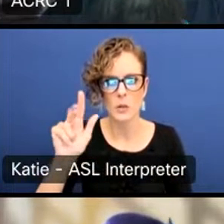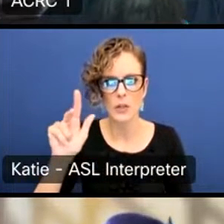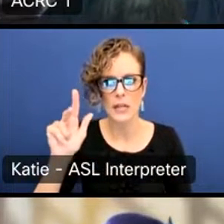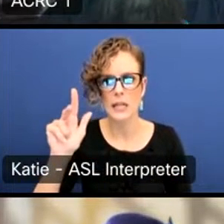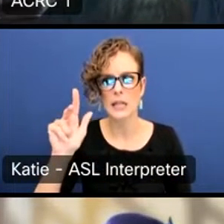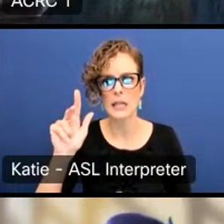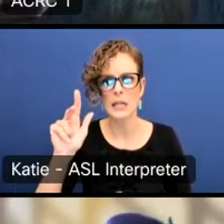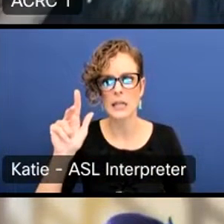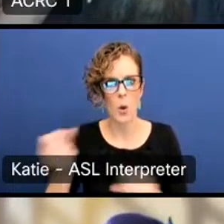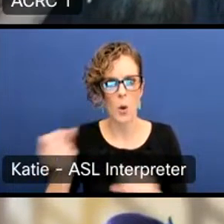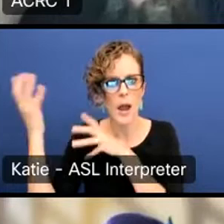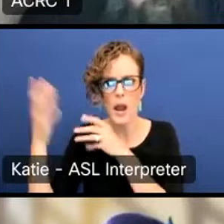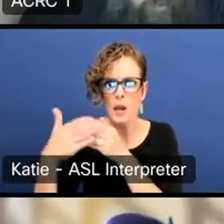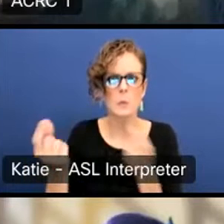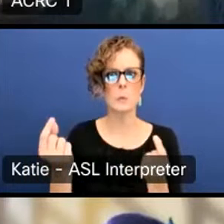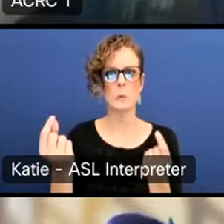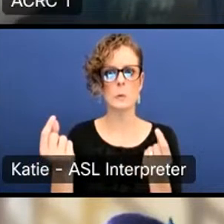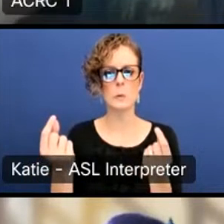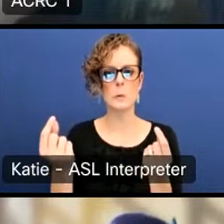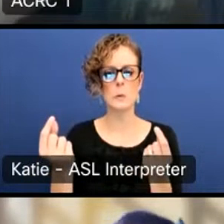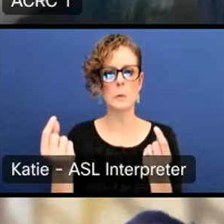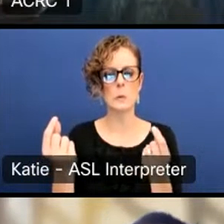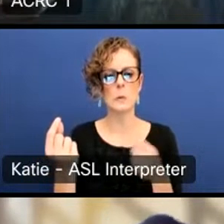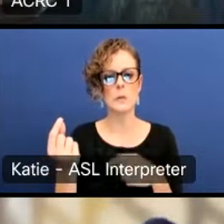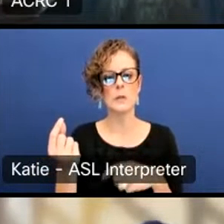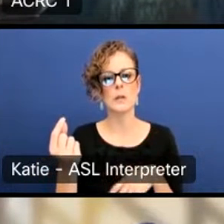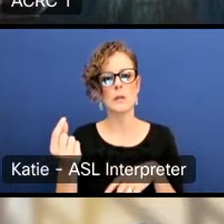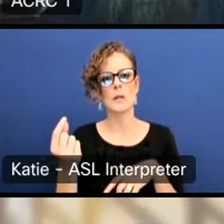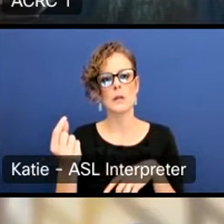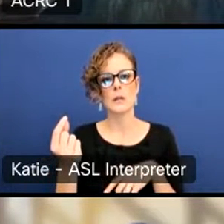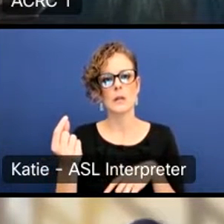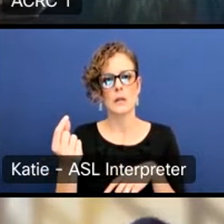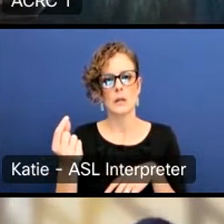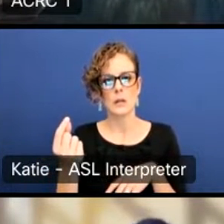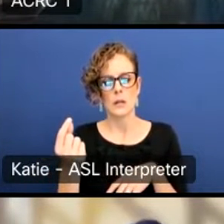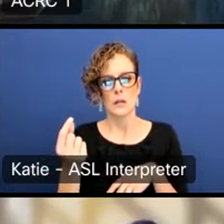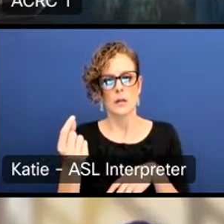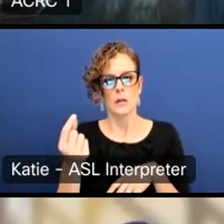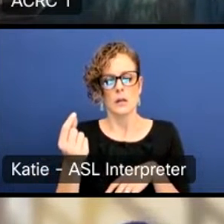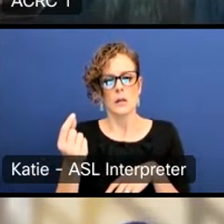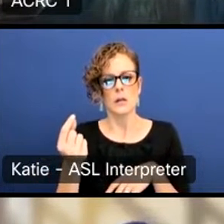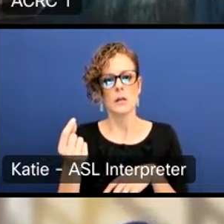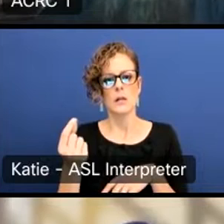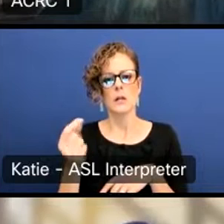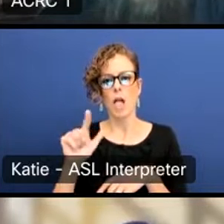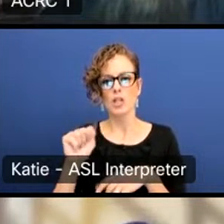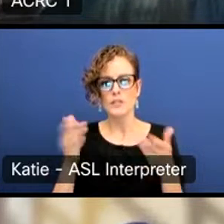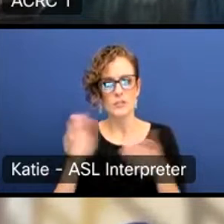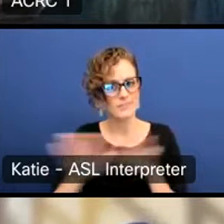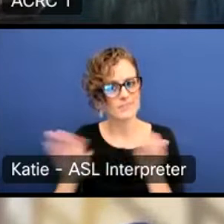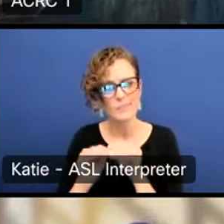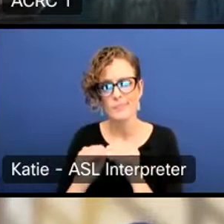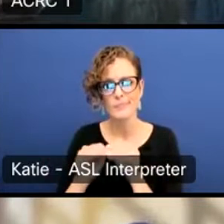It's going to go away. It's going to, the faucet will be turned off as it relates to that type of